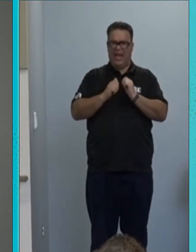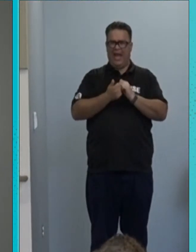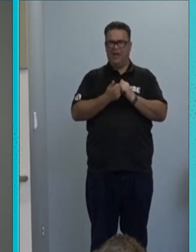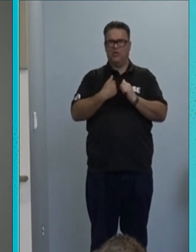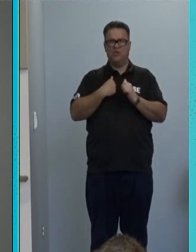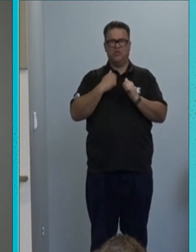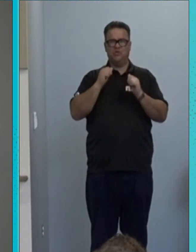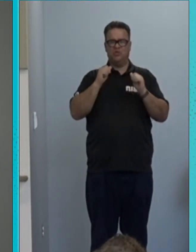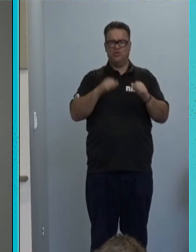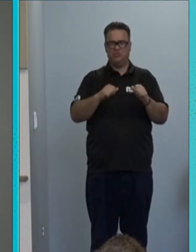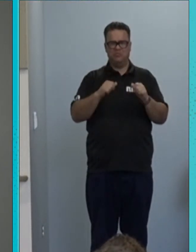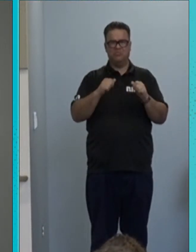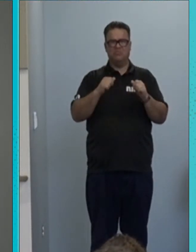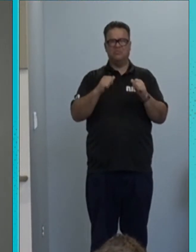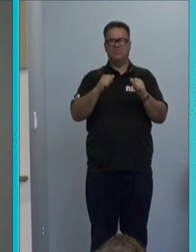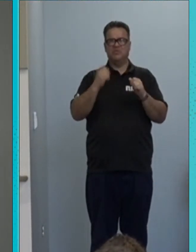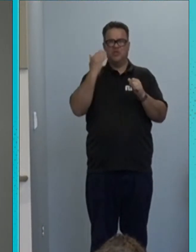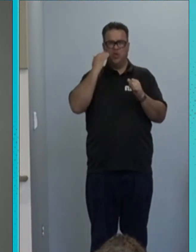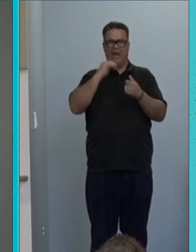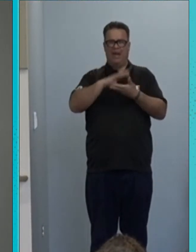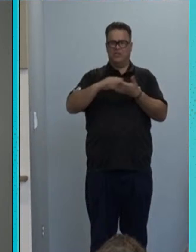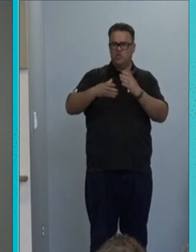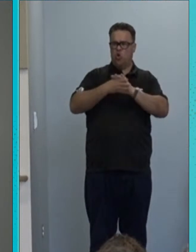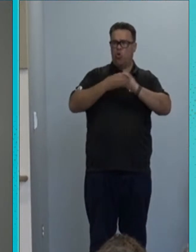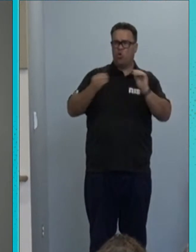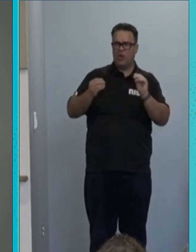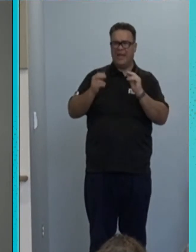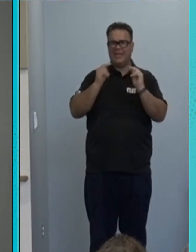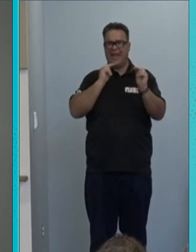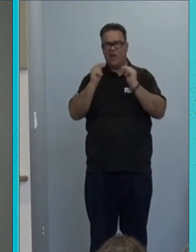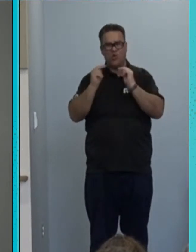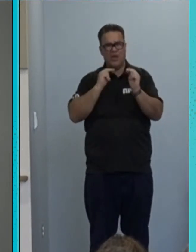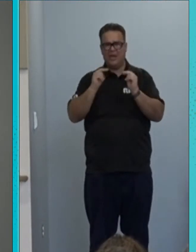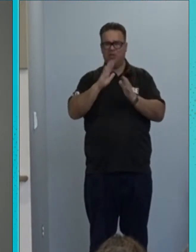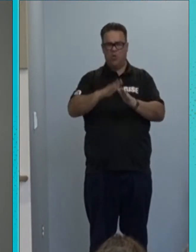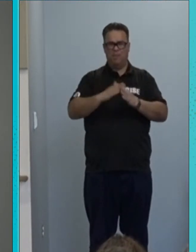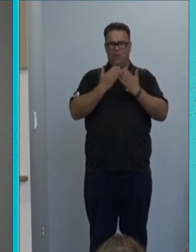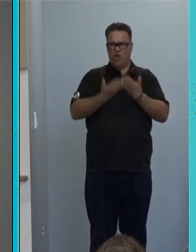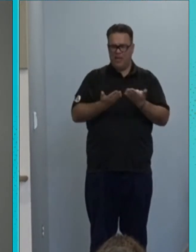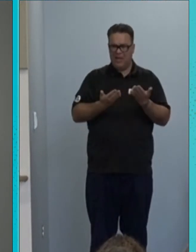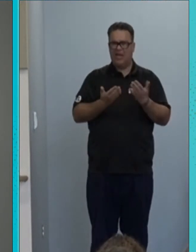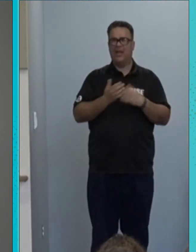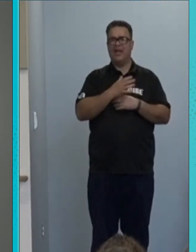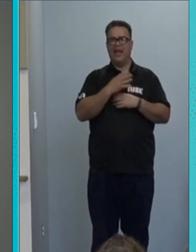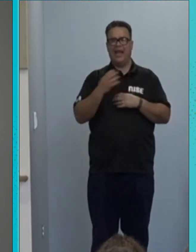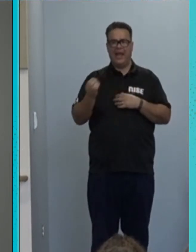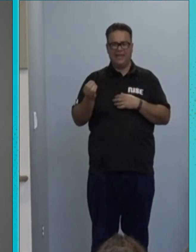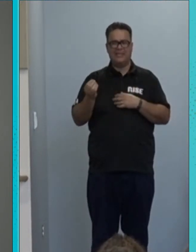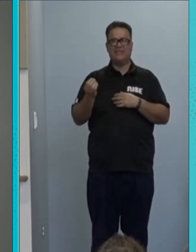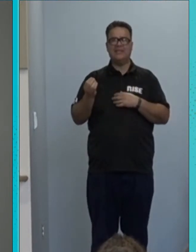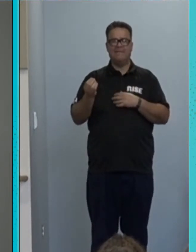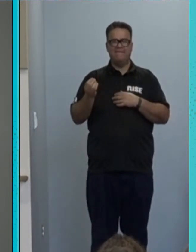how did you know how to narrate your book? And